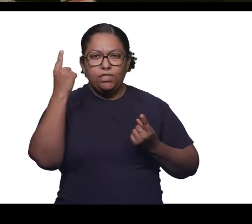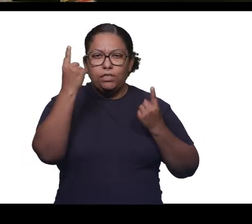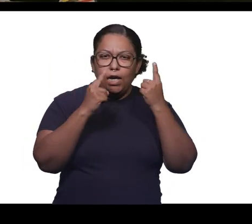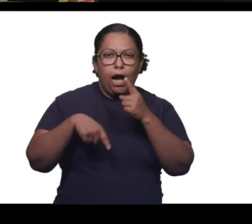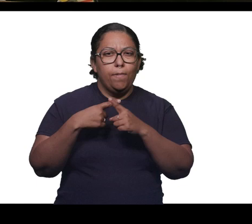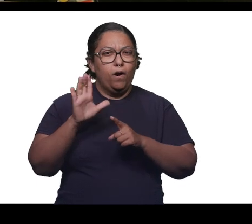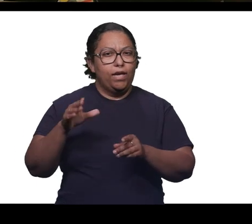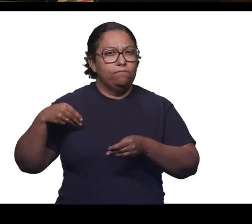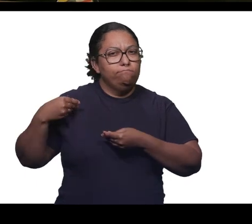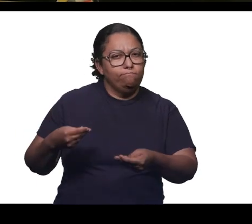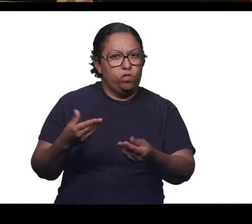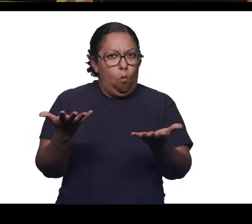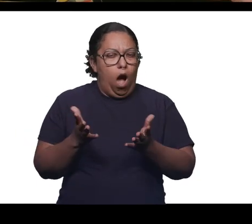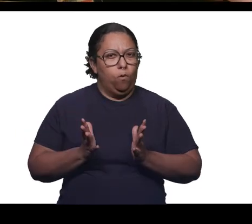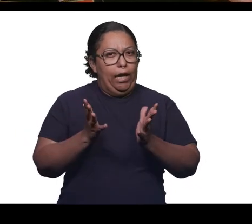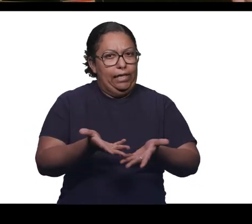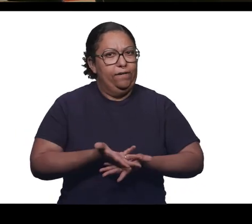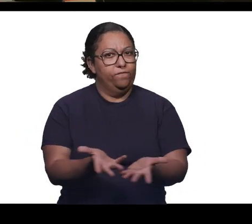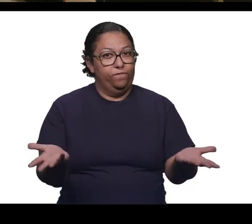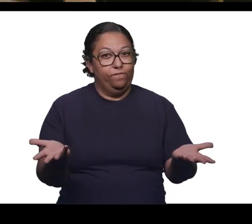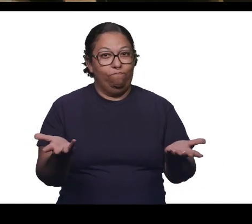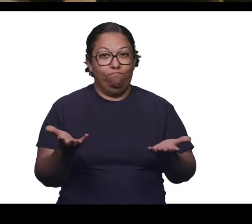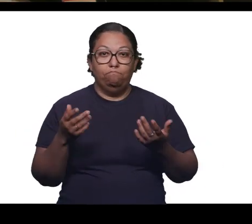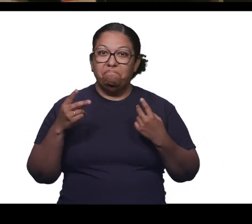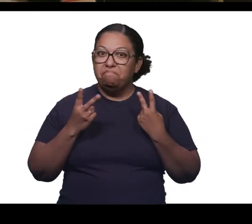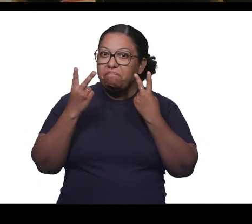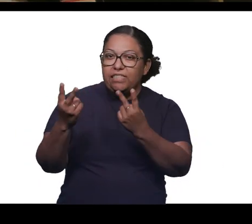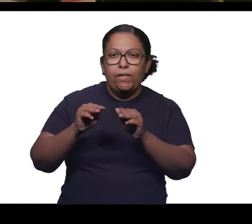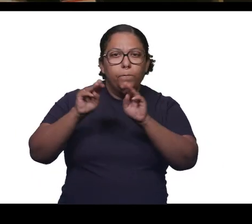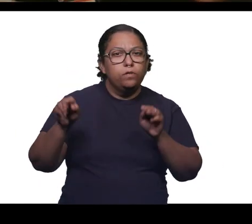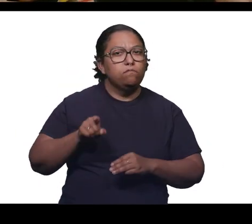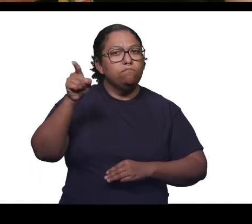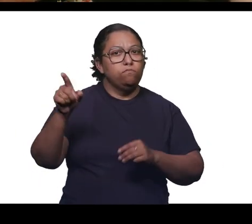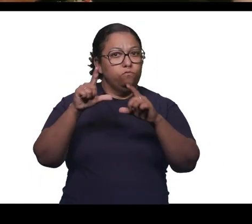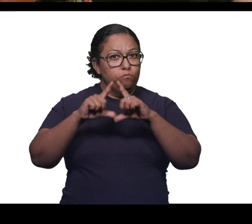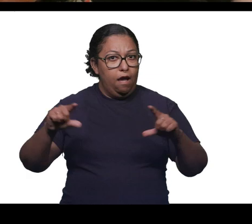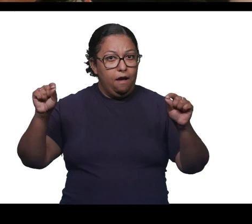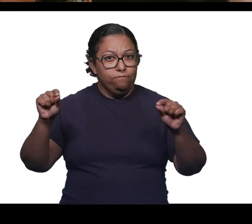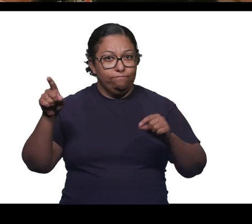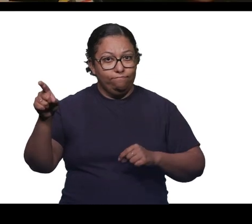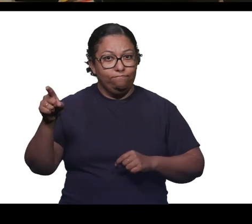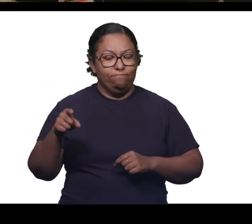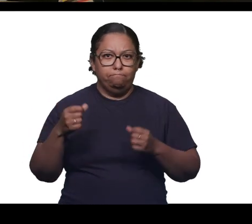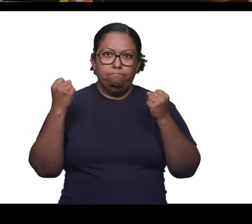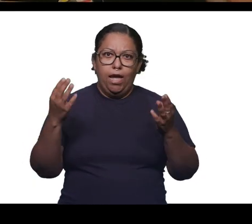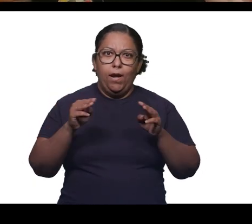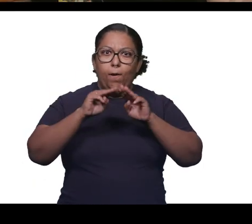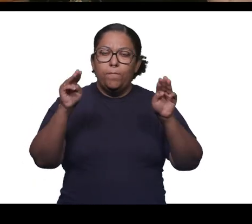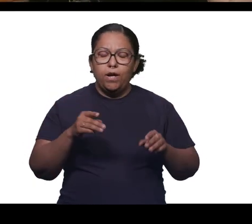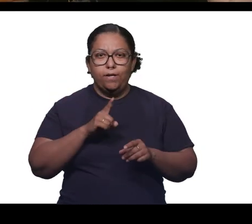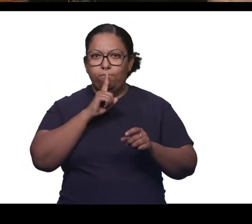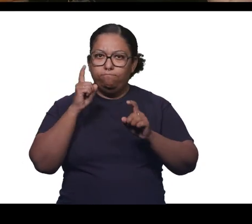thinking about his legacy and what he wanted to leave behind. And he had been visiting museums in Japan, and there were many